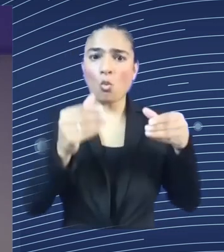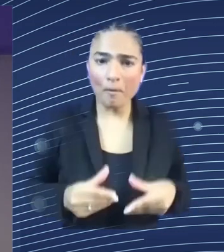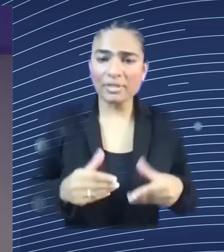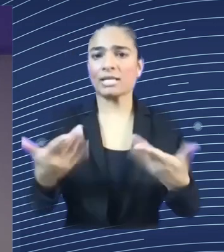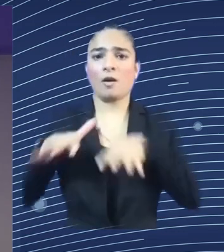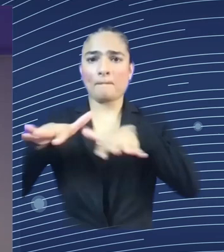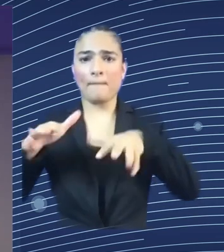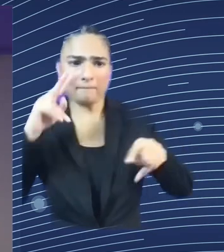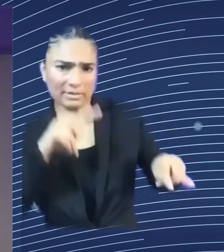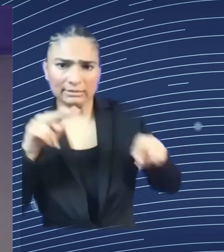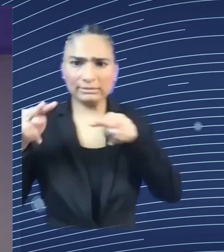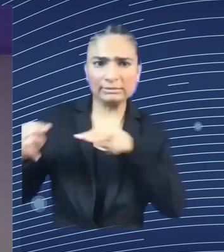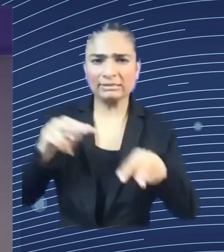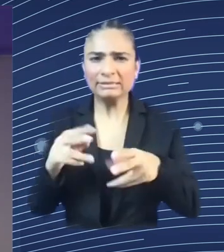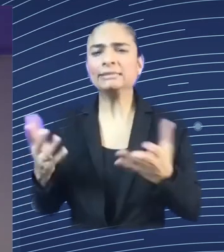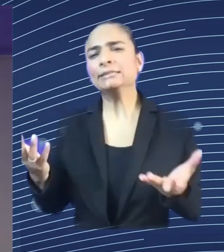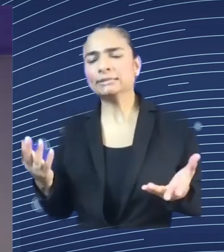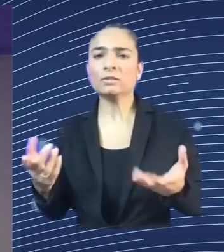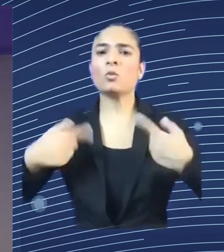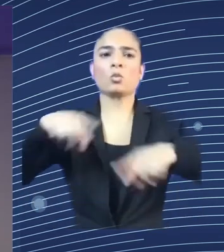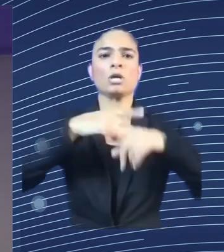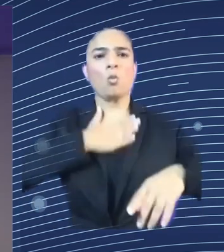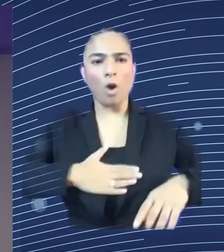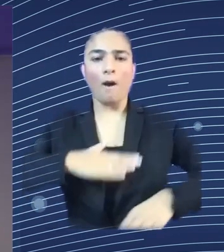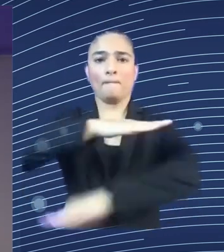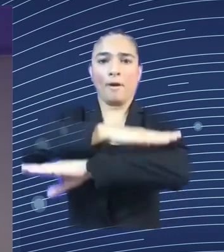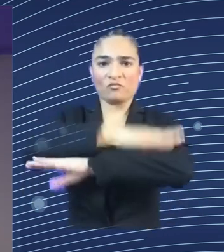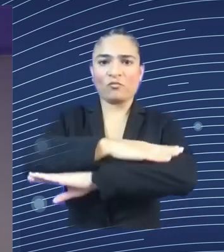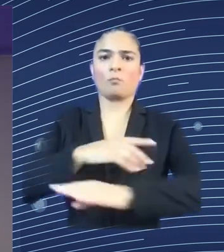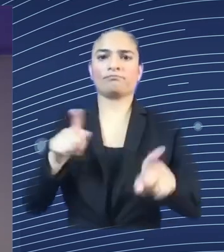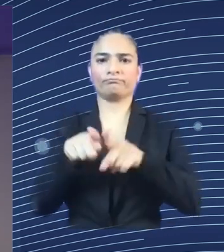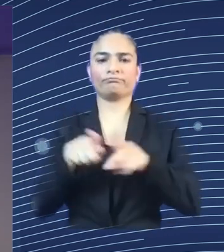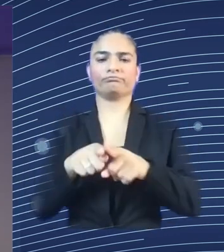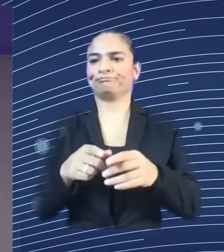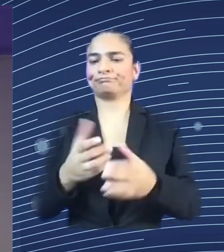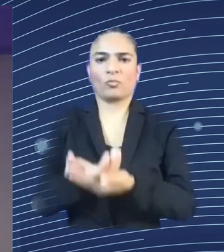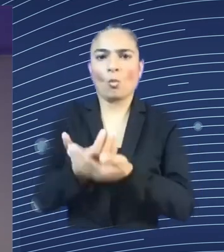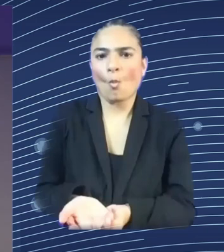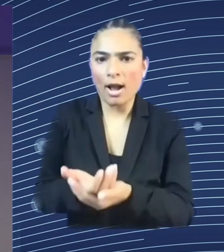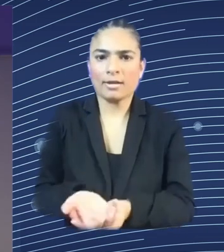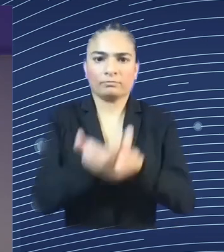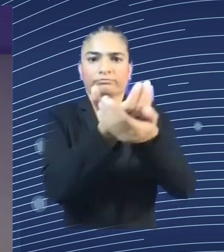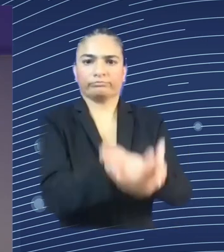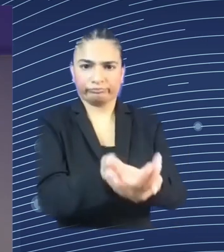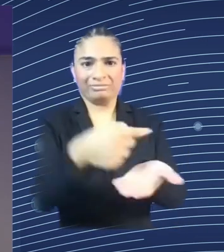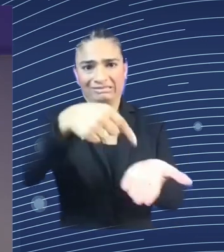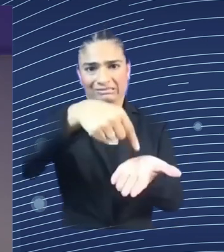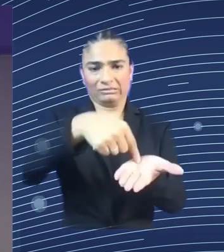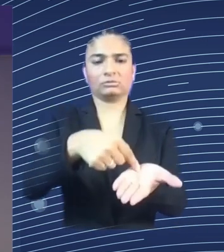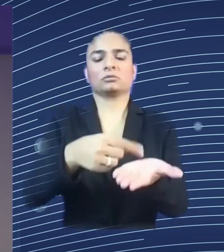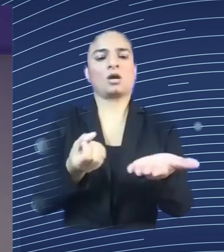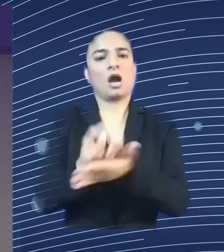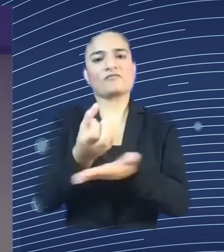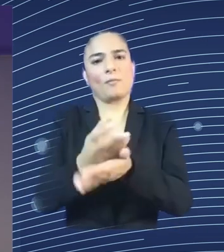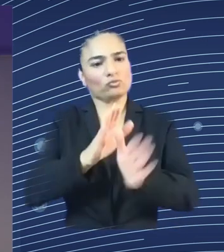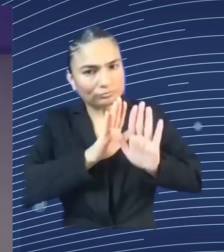from a source that is from the company itself, we take a very lower the weighting of it. But